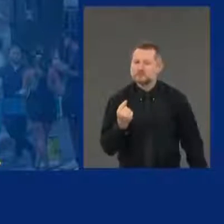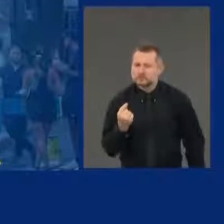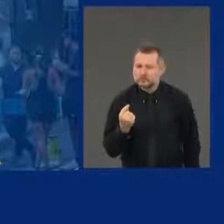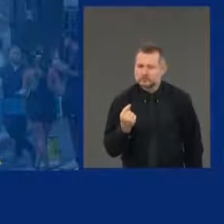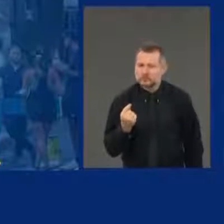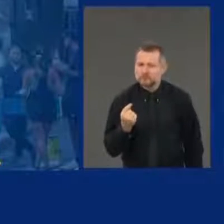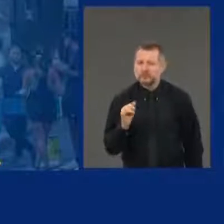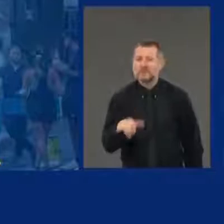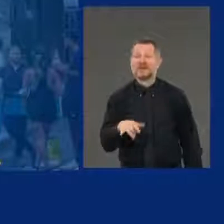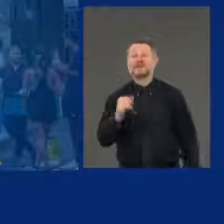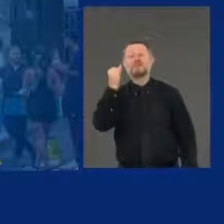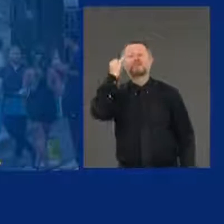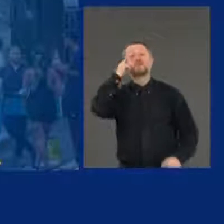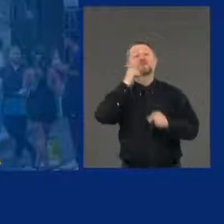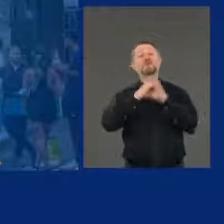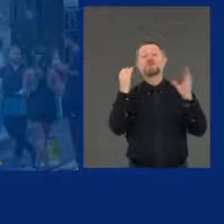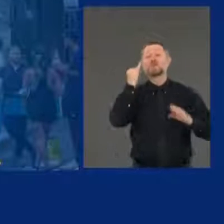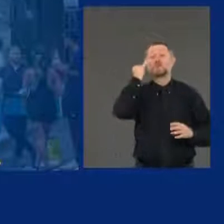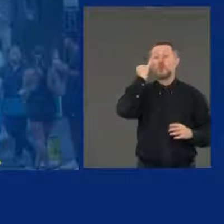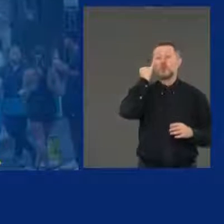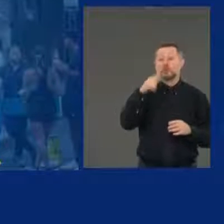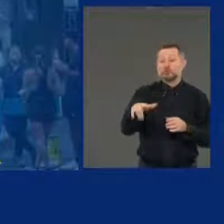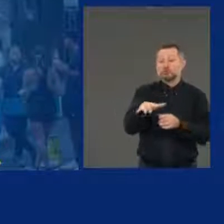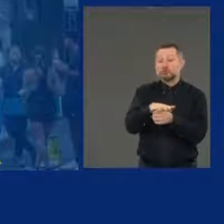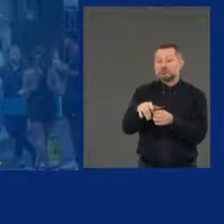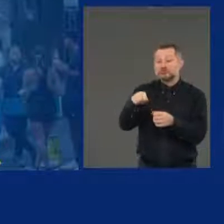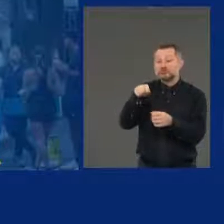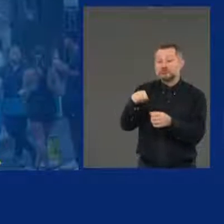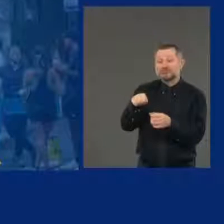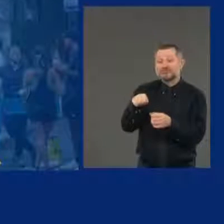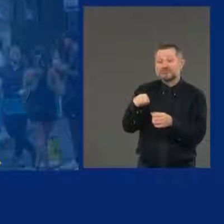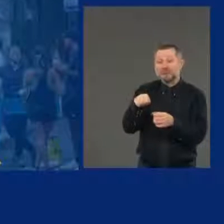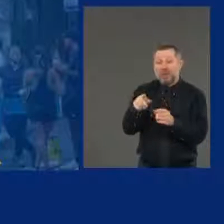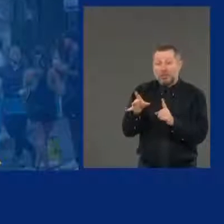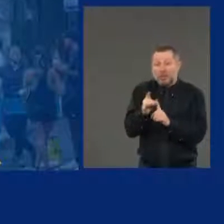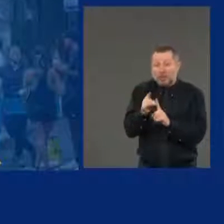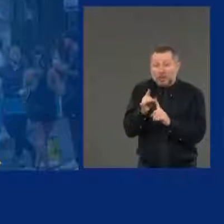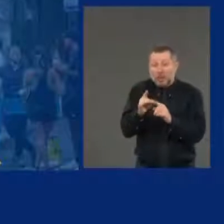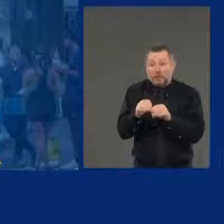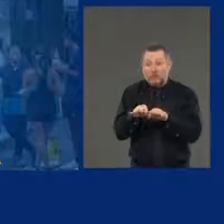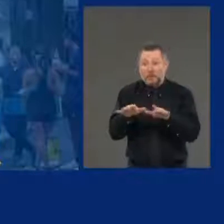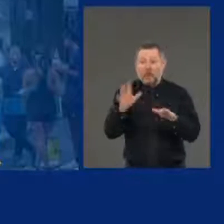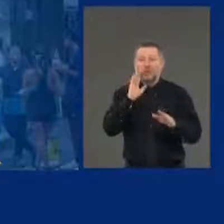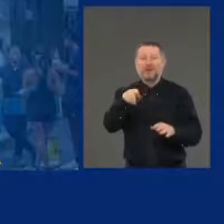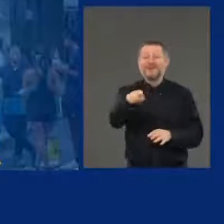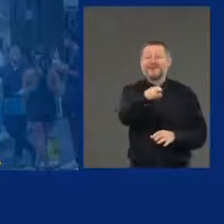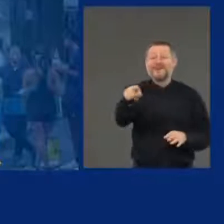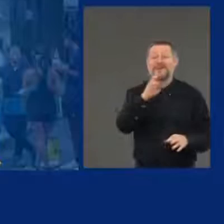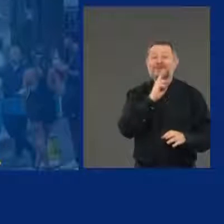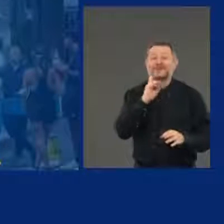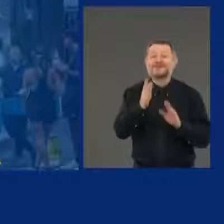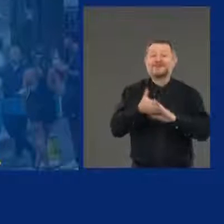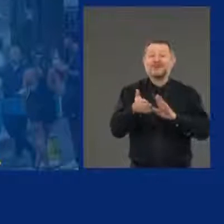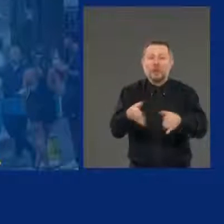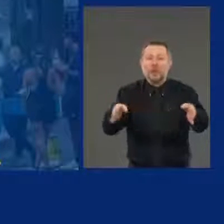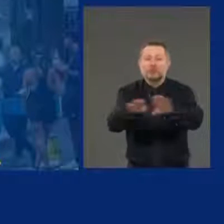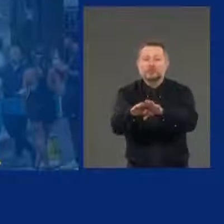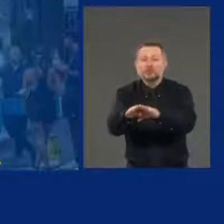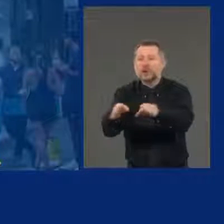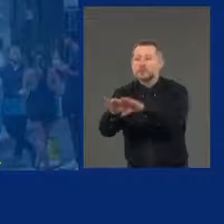If that region closes because that local government did not do their